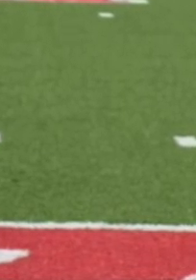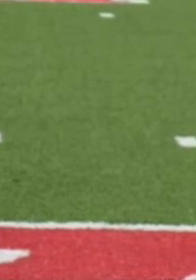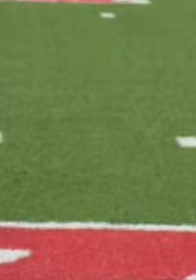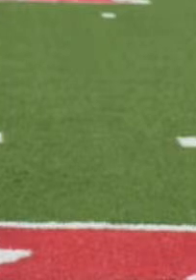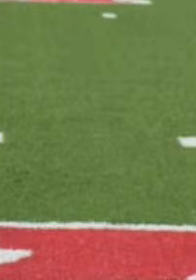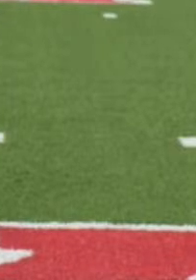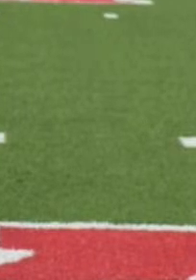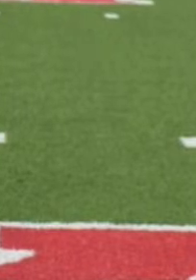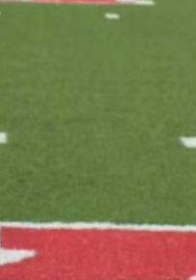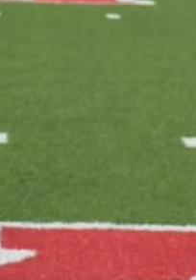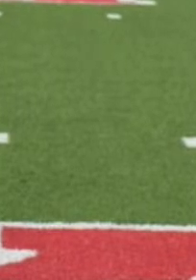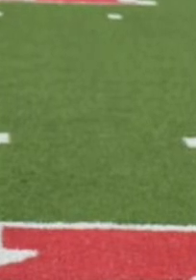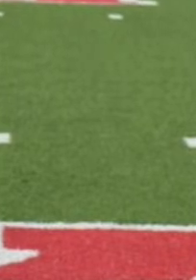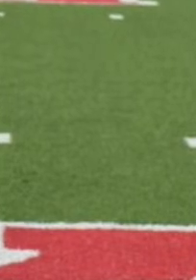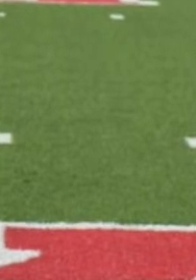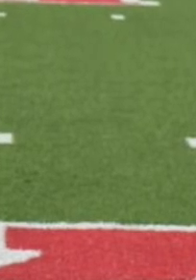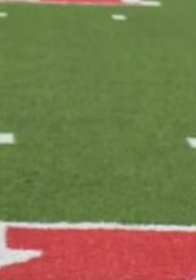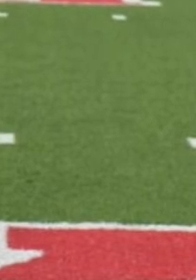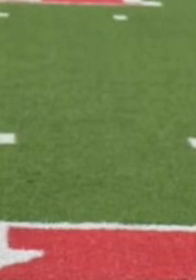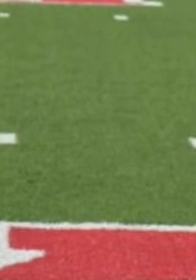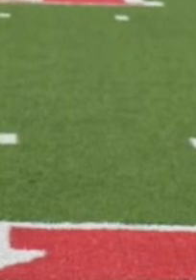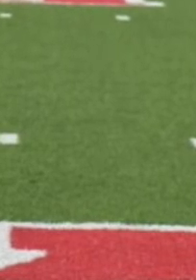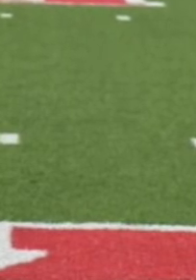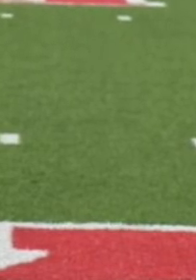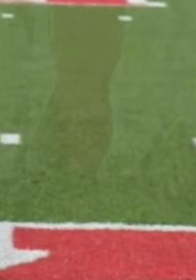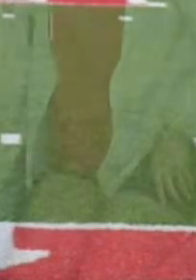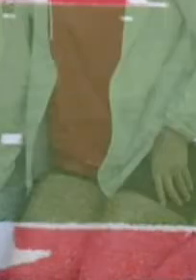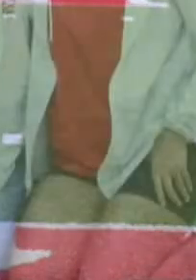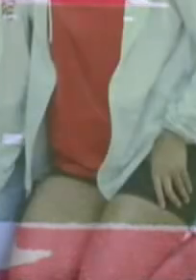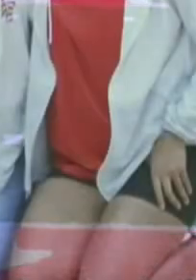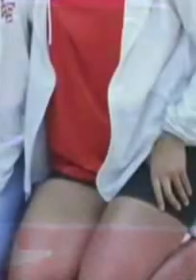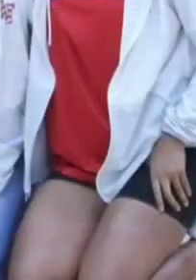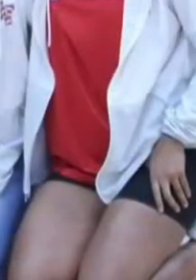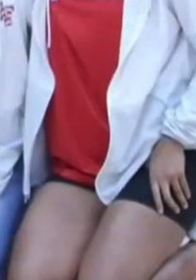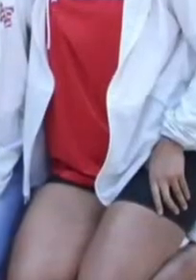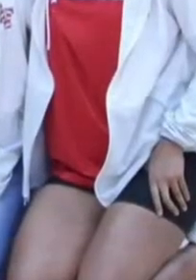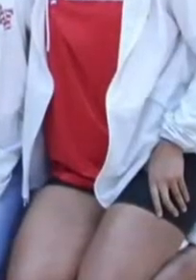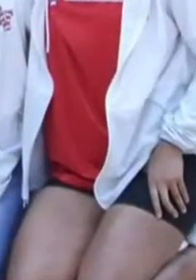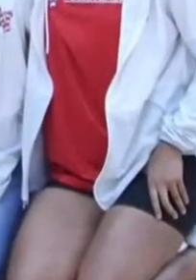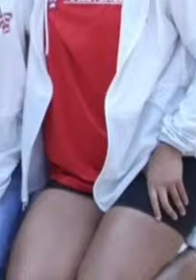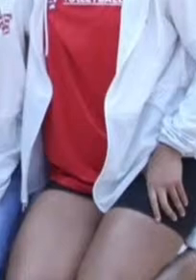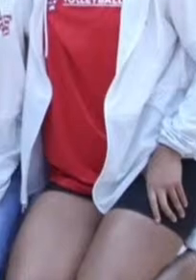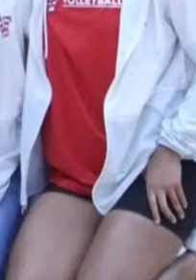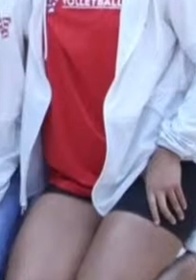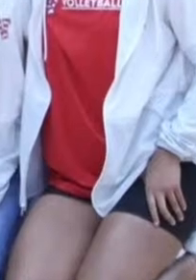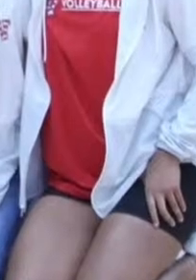oh, oh. And I ride all down.